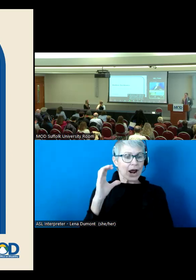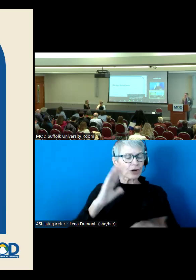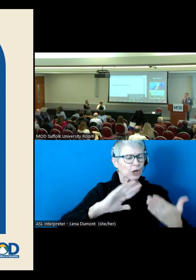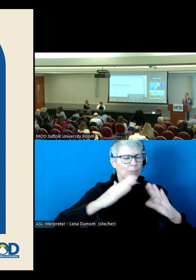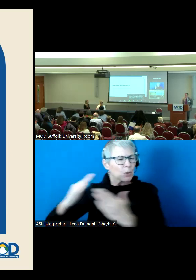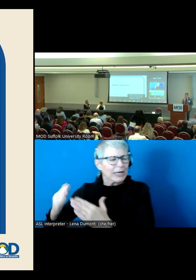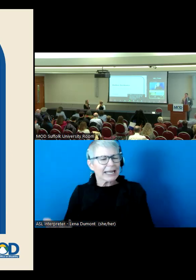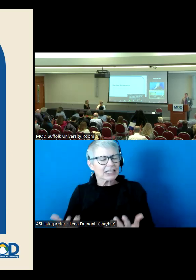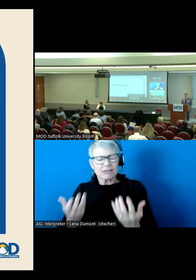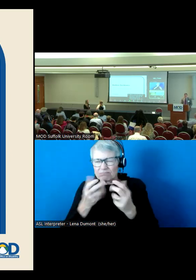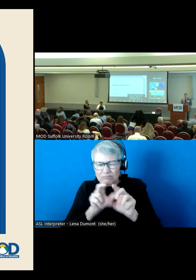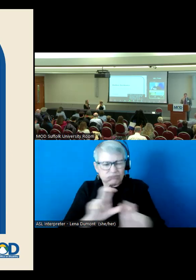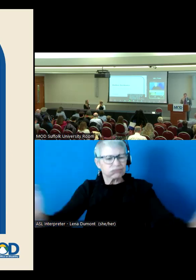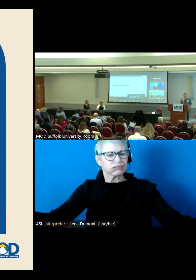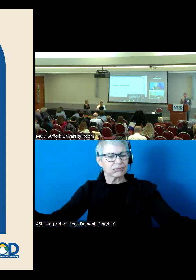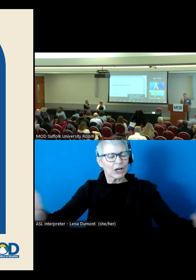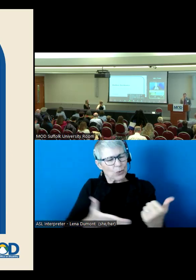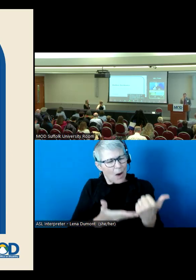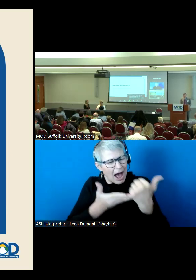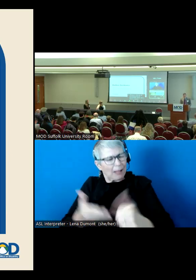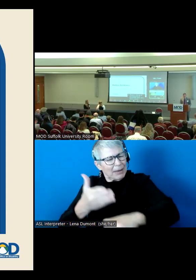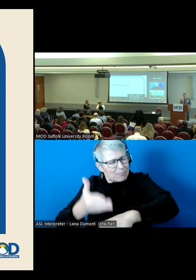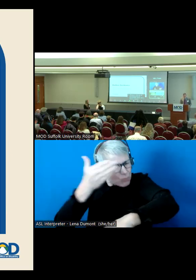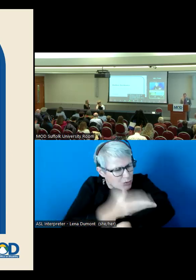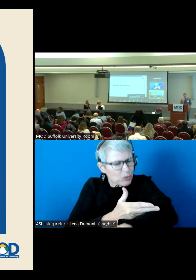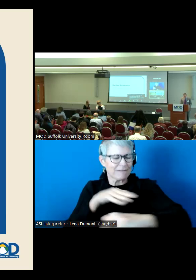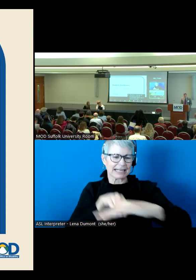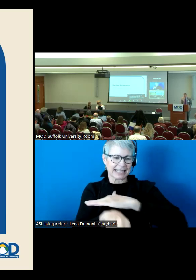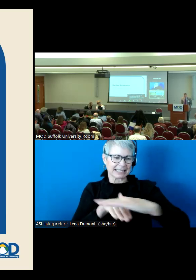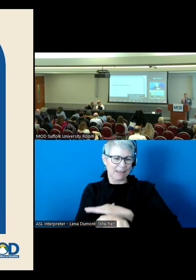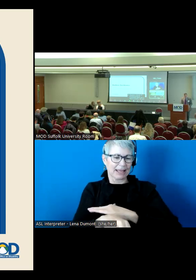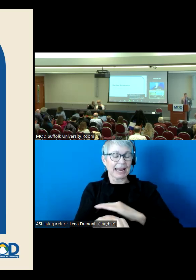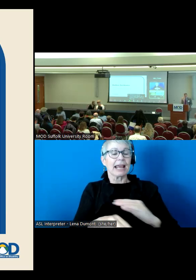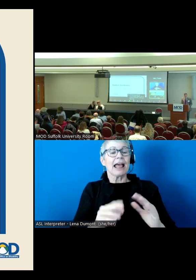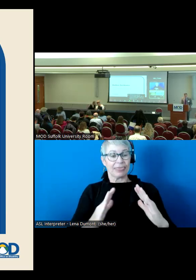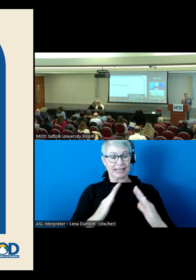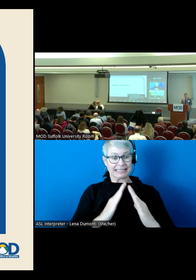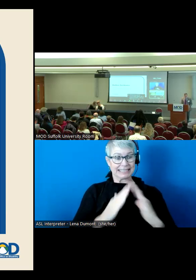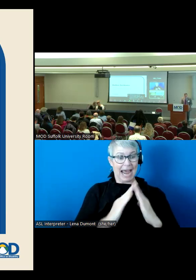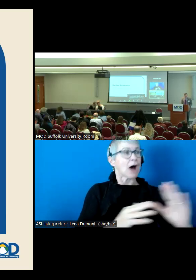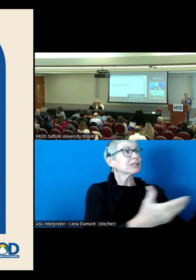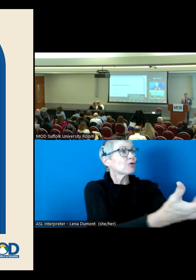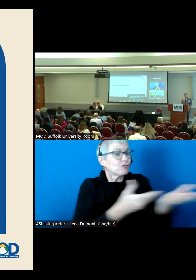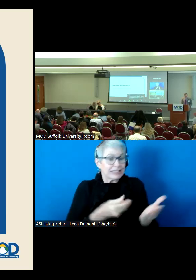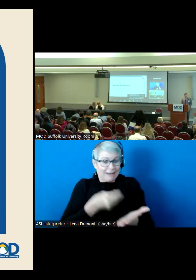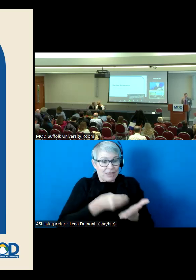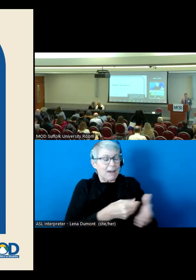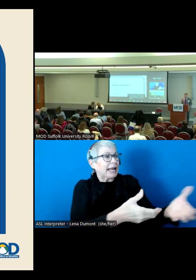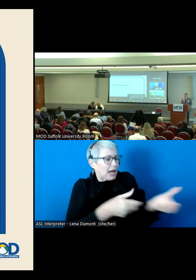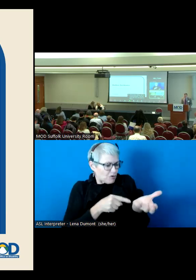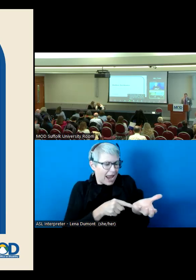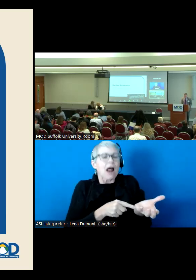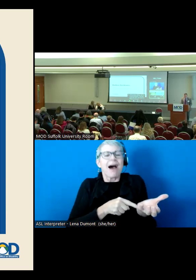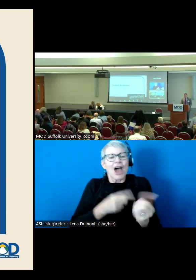improve accessibility. Cities and towns have used these grants to address architectural barriers and to their facilities